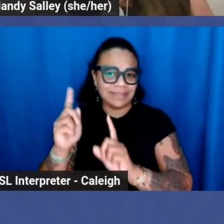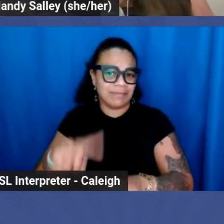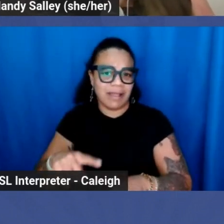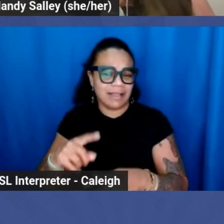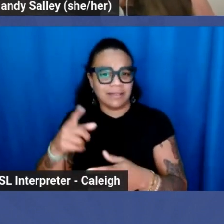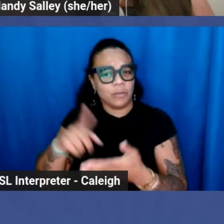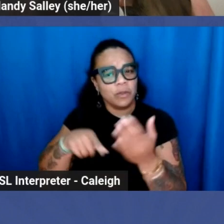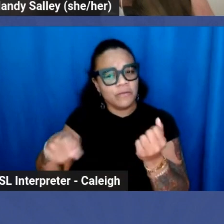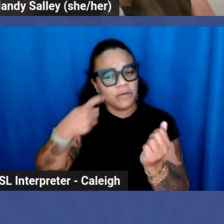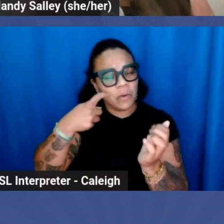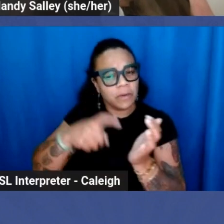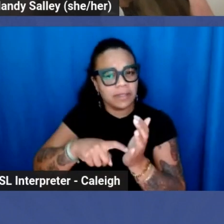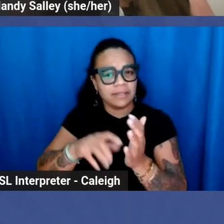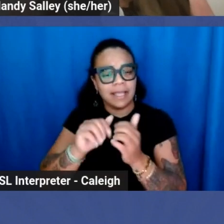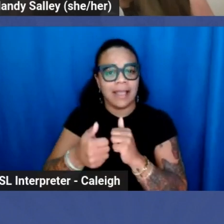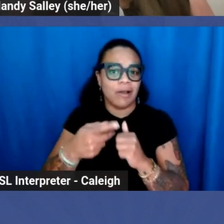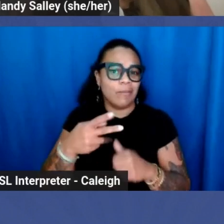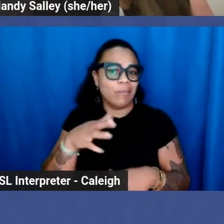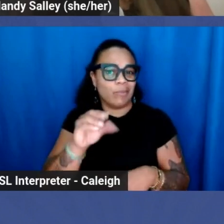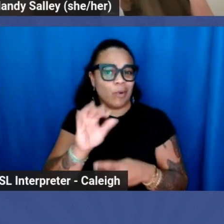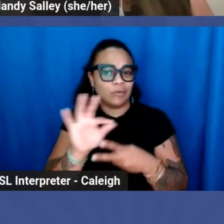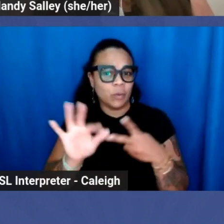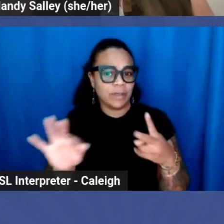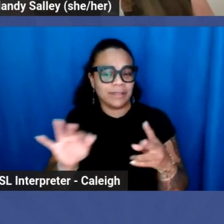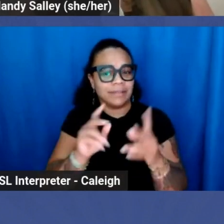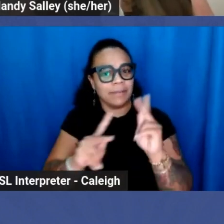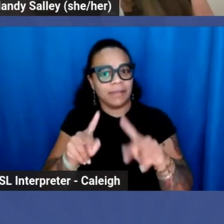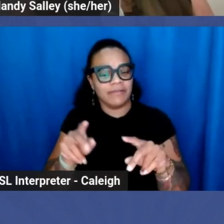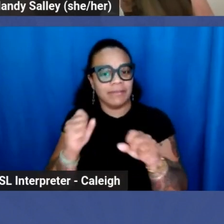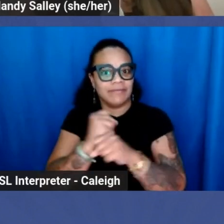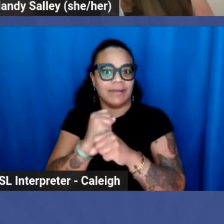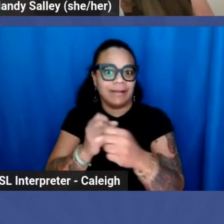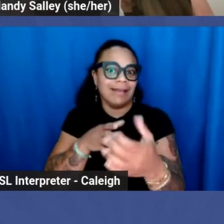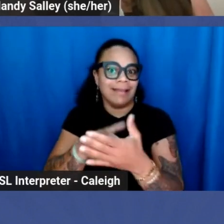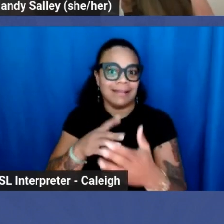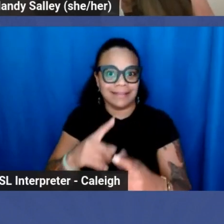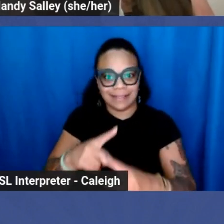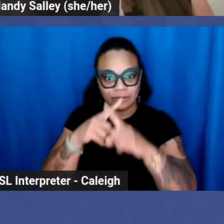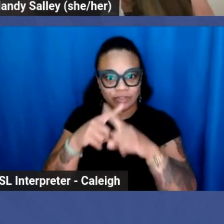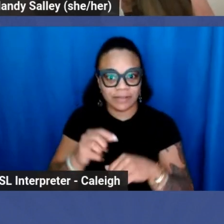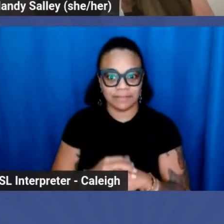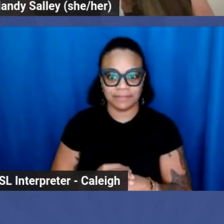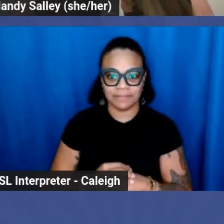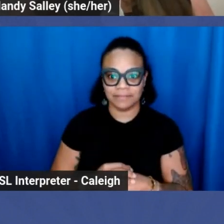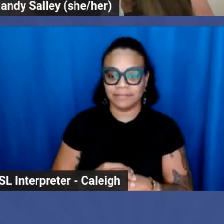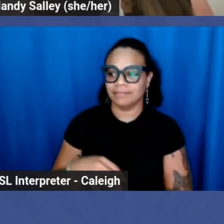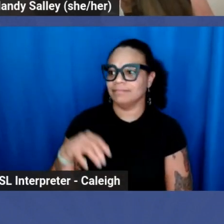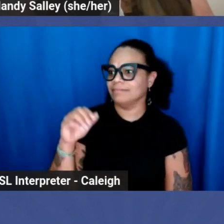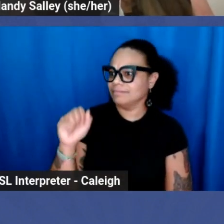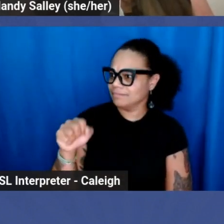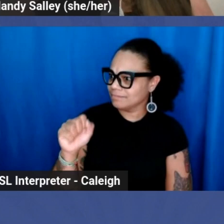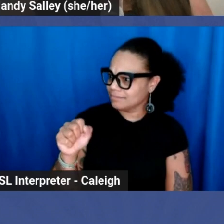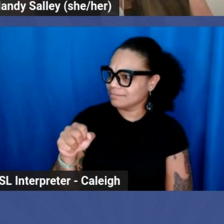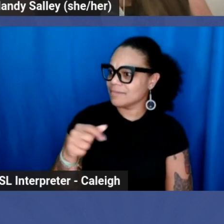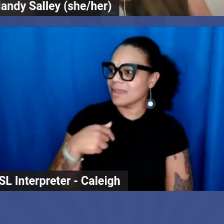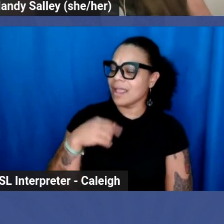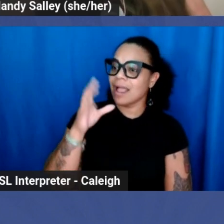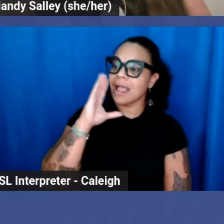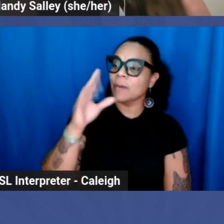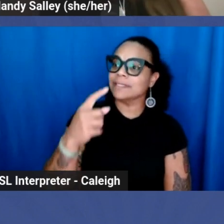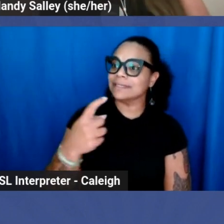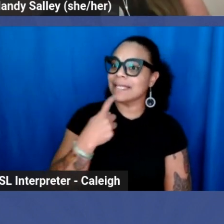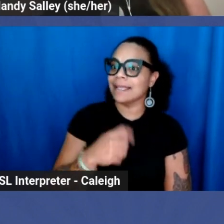pro-choice folks been fighting against this censorship? Yeah, I would say